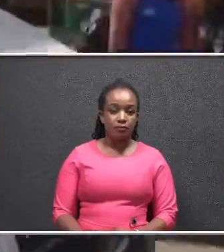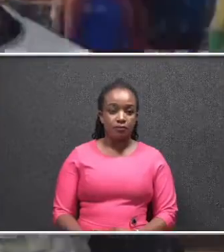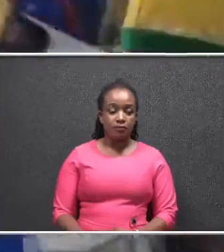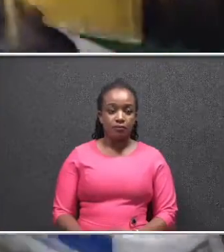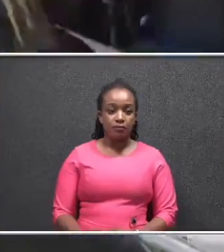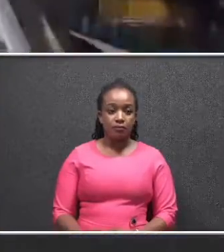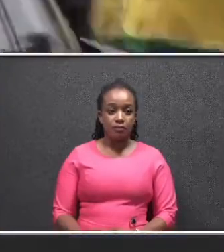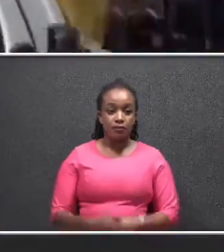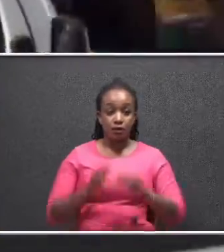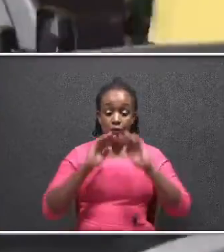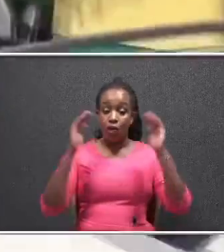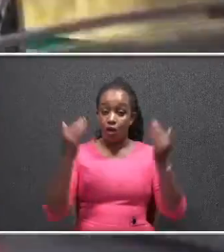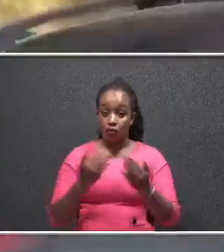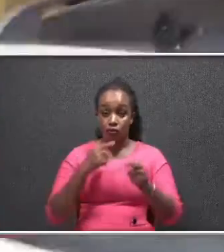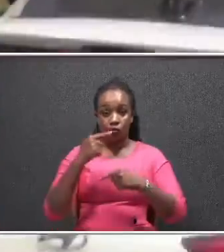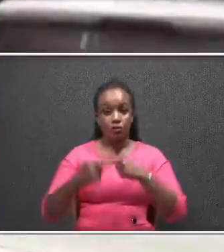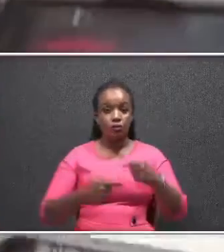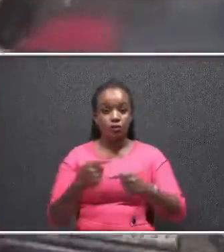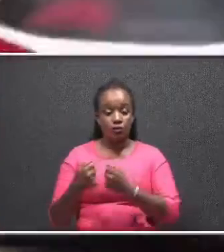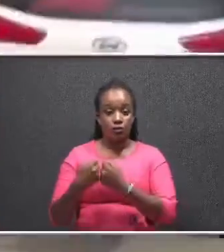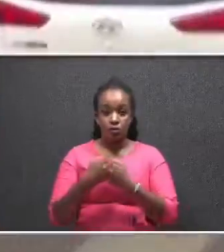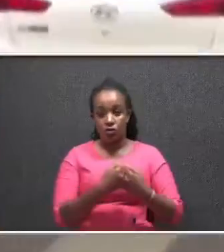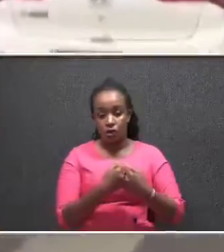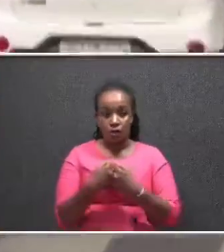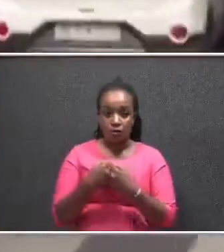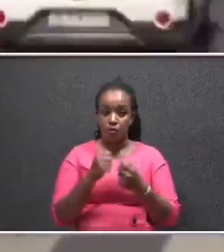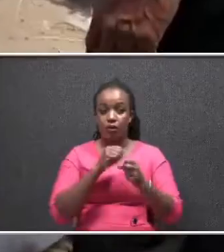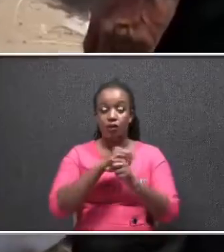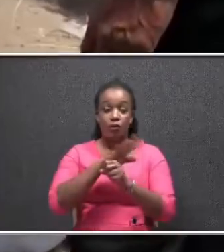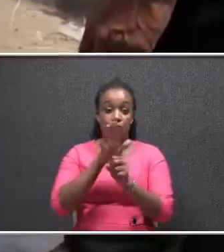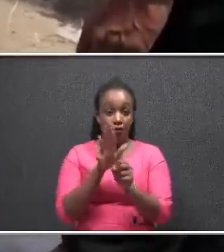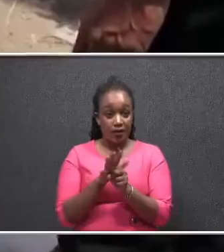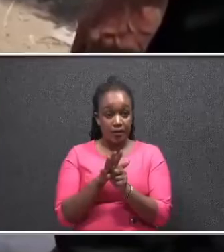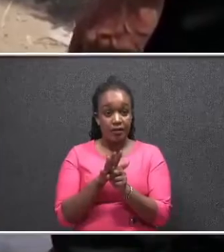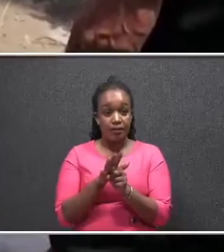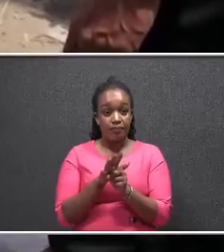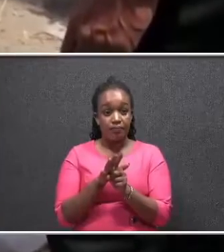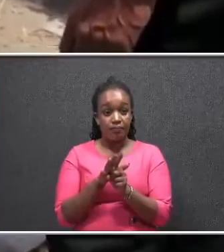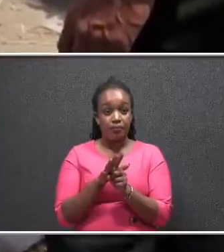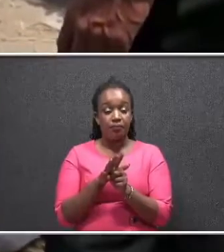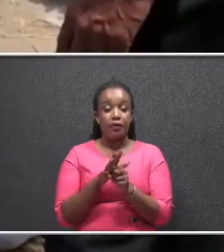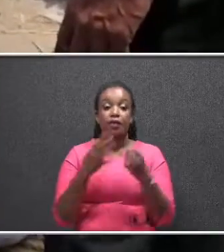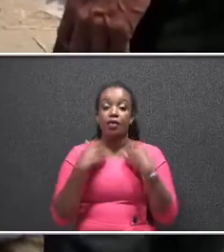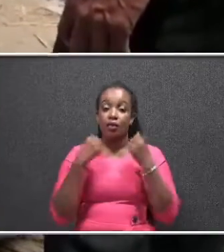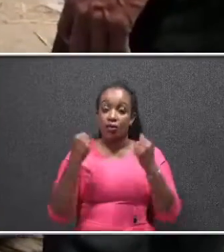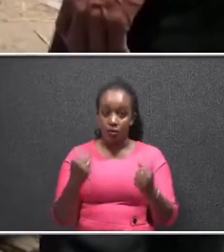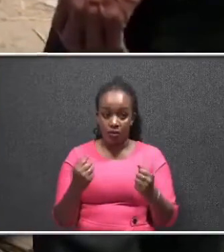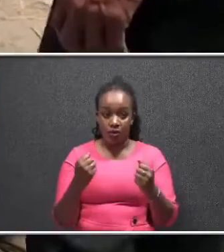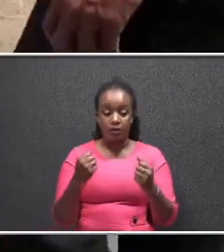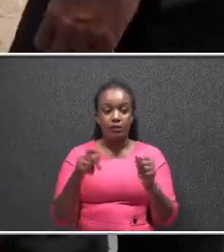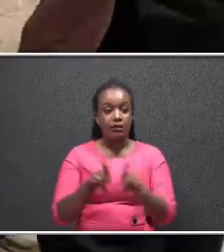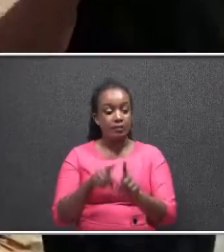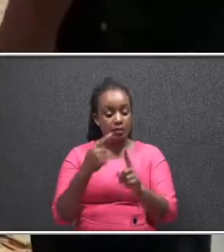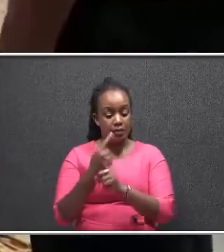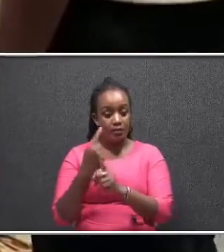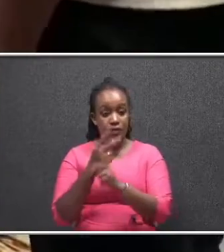As the world continues to struggle with the ravages of the COVID-19 pandemic, a number of health and medical issues continues